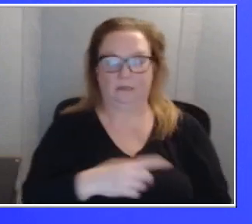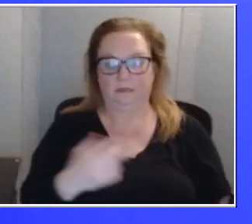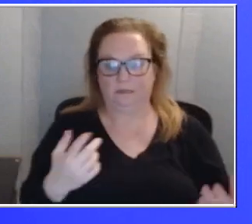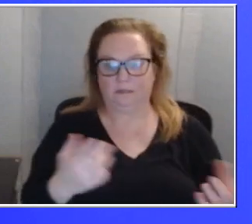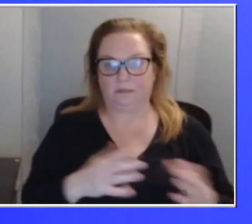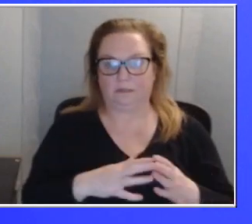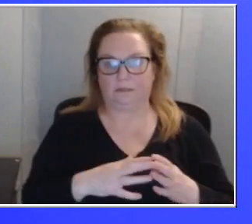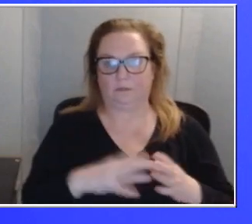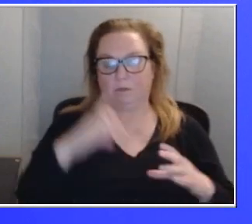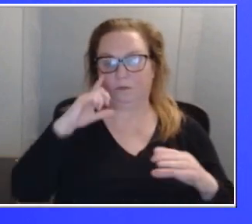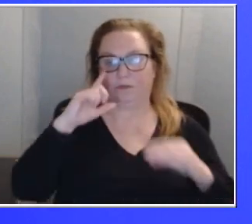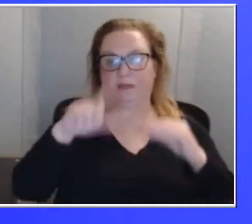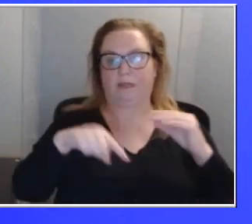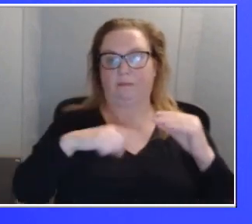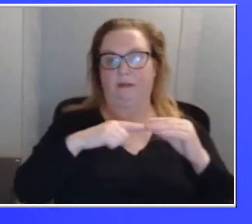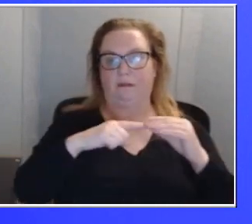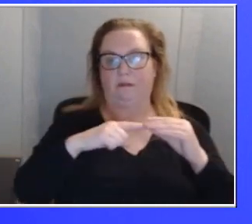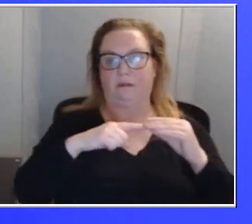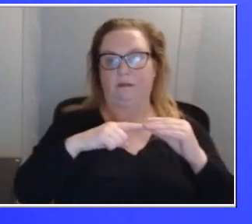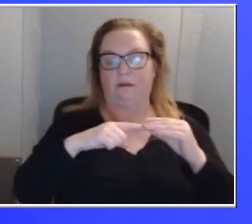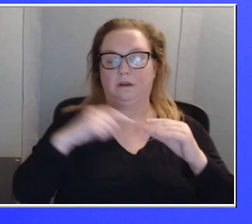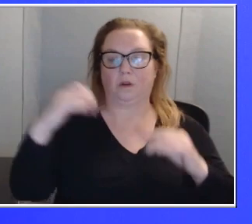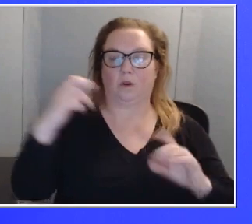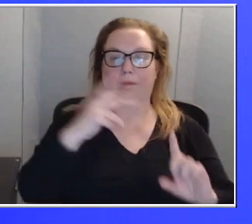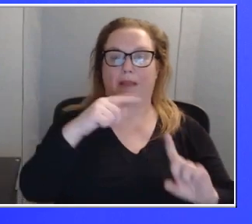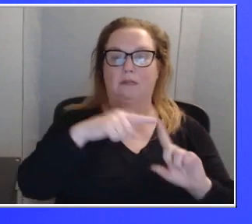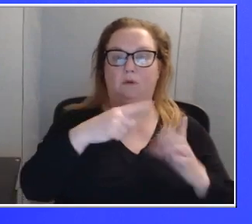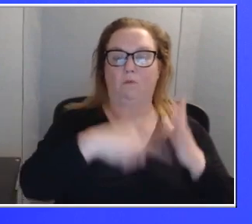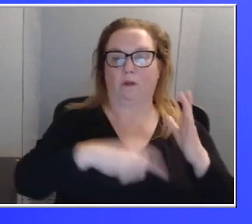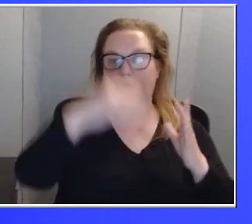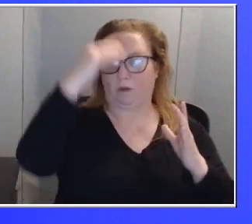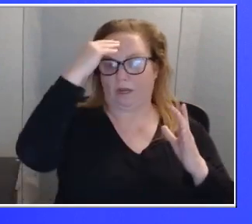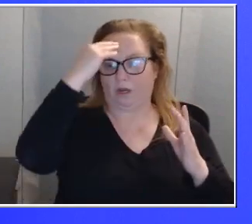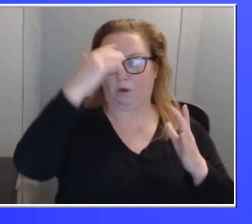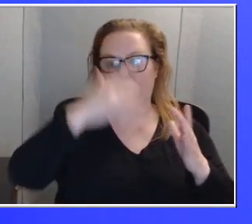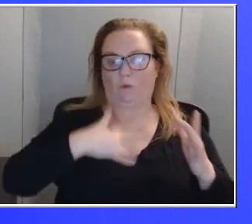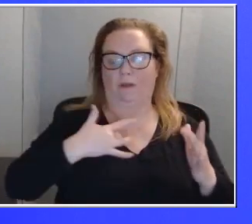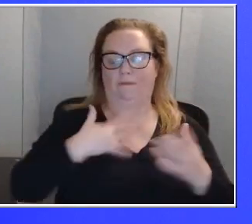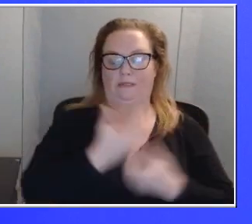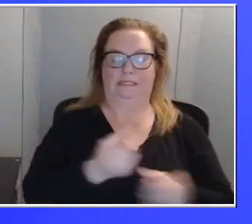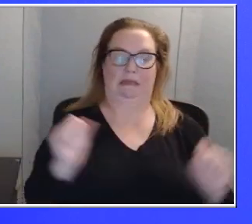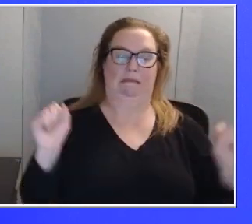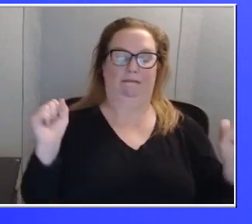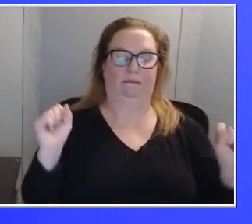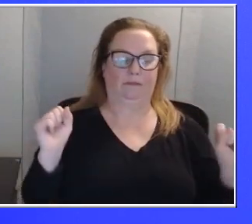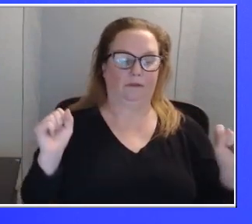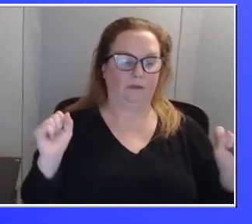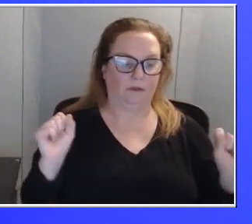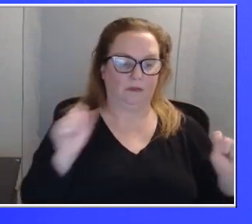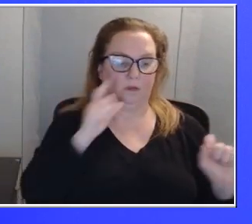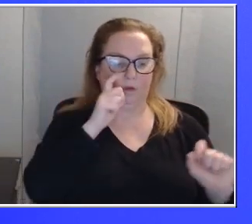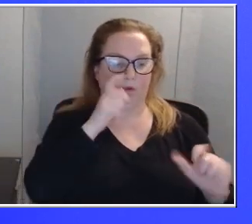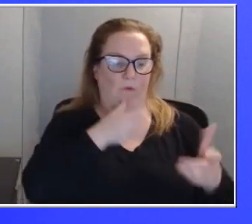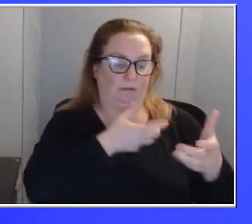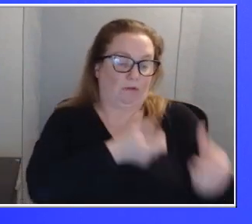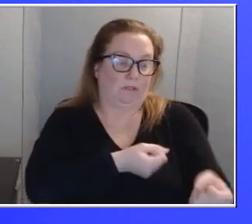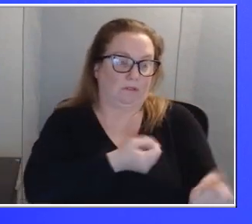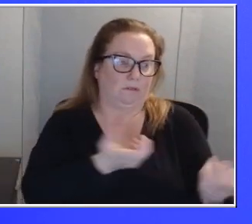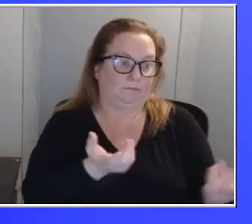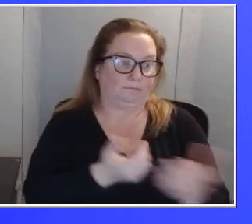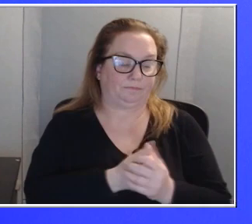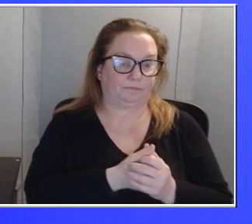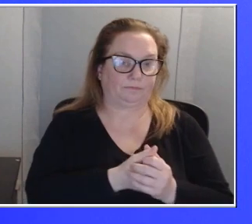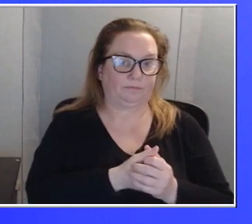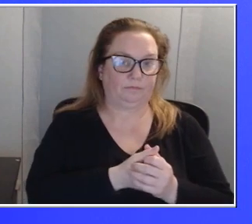When we're thinking about, again, following back to what do I know? What do I feel safe with? And who do I trust? That